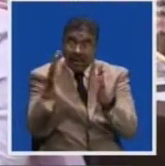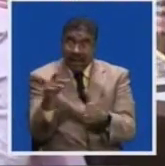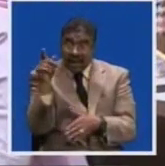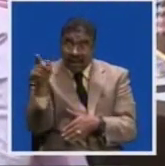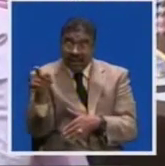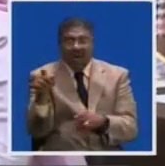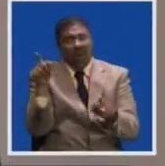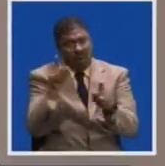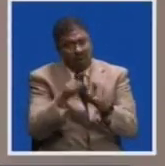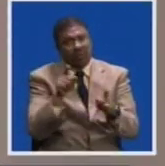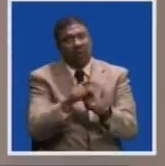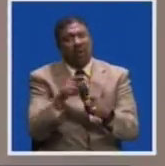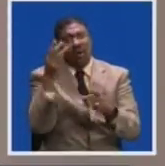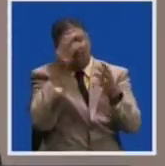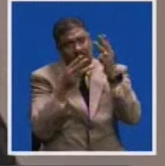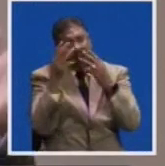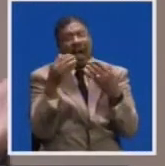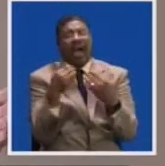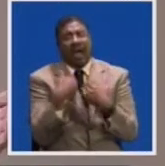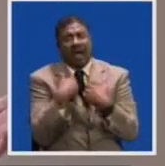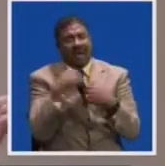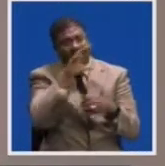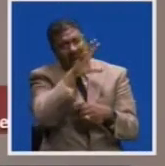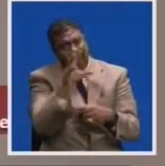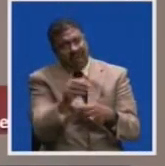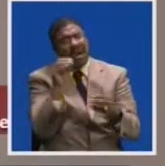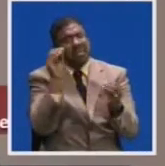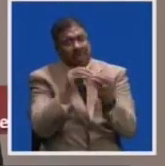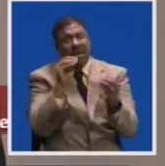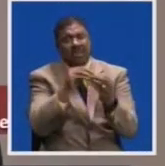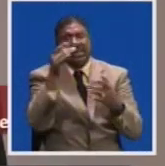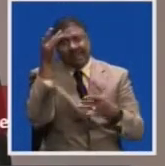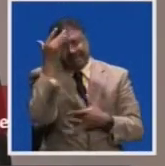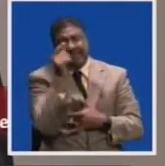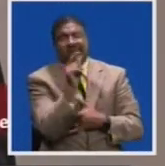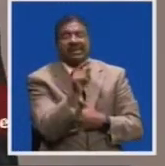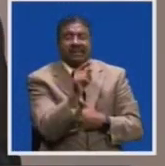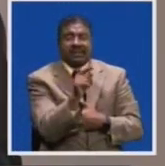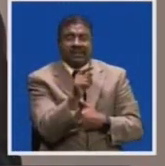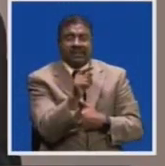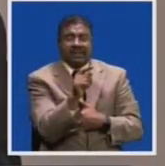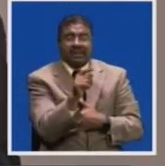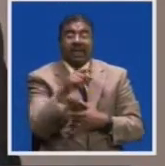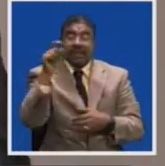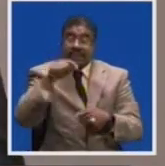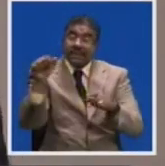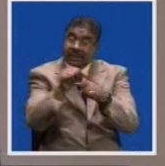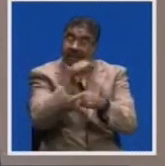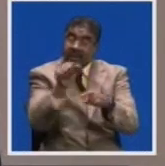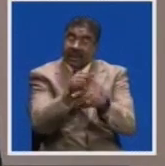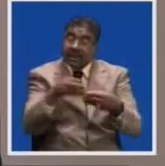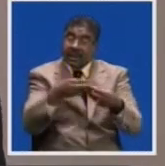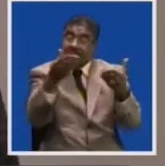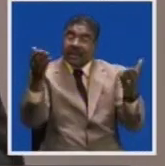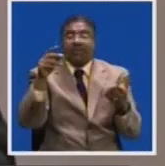of non-communicable diseases in Africa. Countries working together to provide that training for